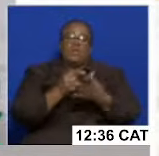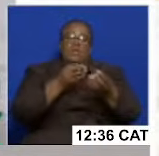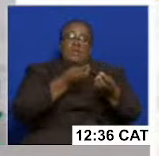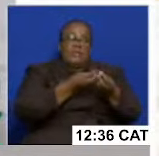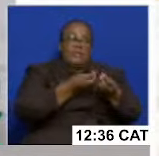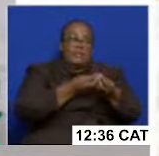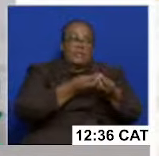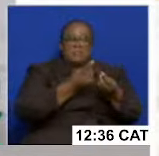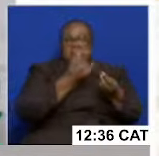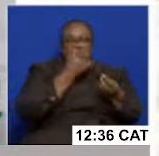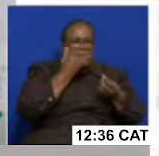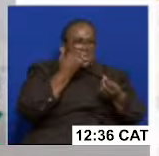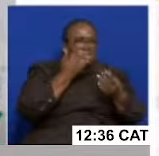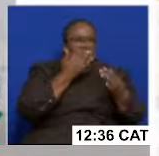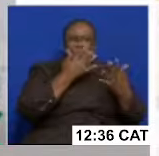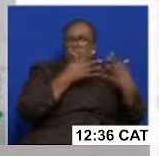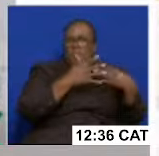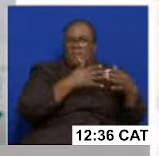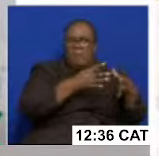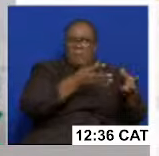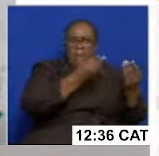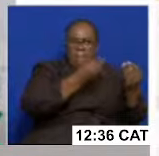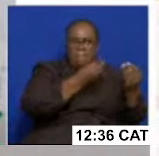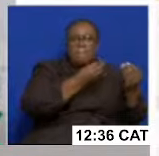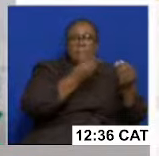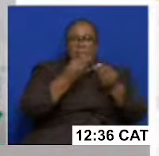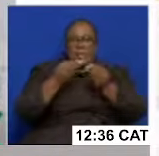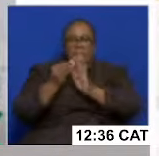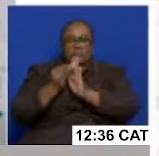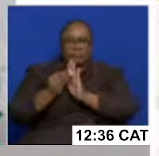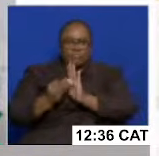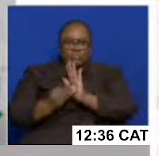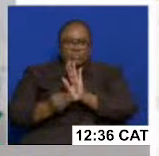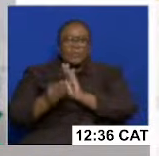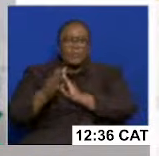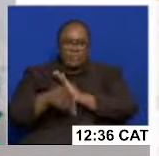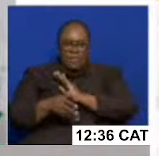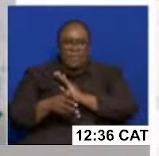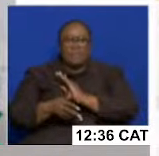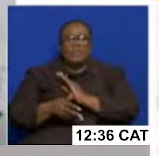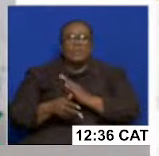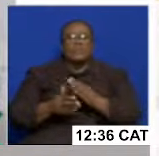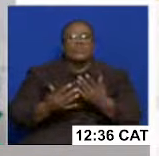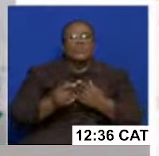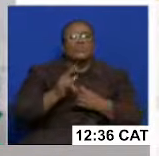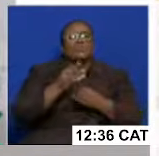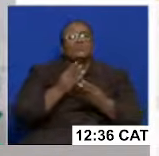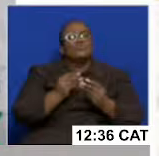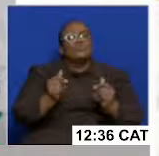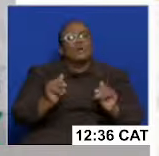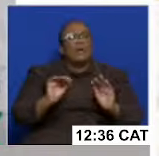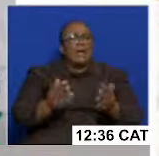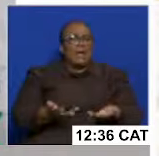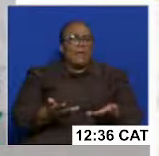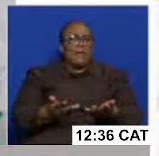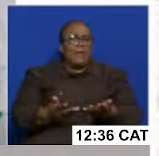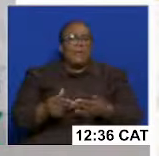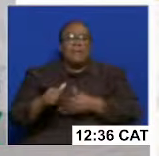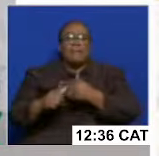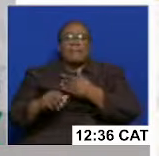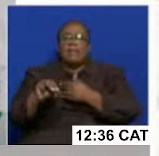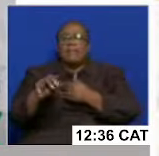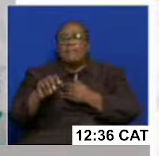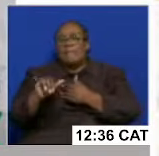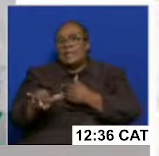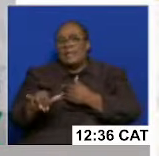Yes. So how would it be possible for you to sort out the SAP 13 in May of 2023